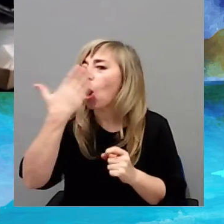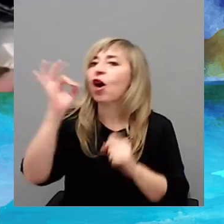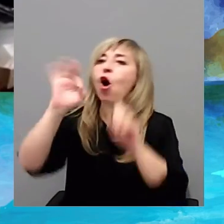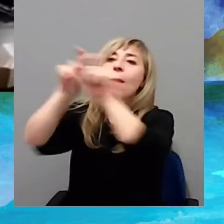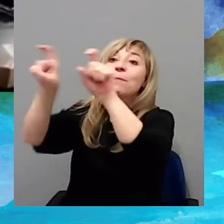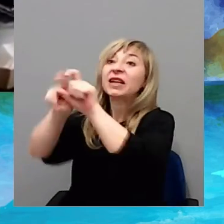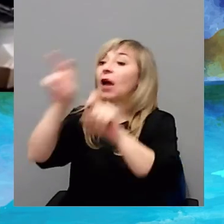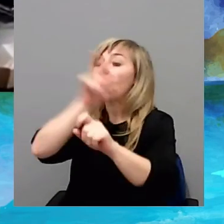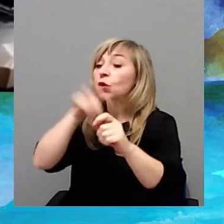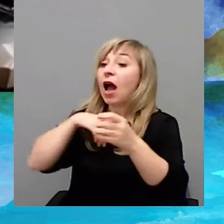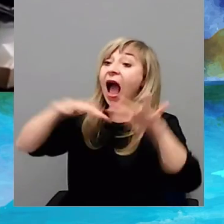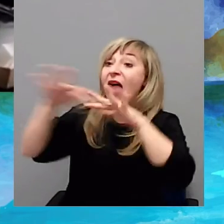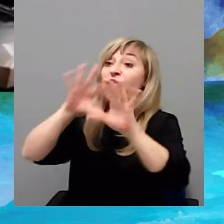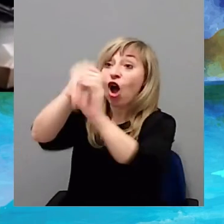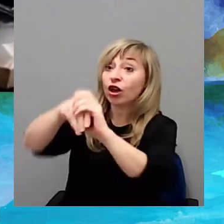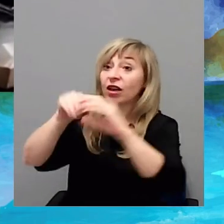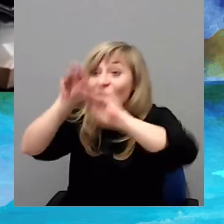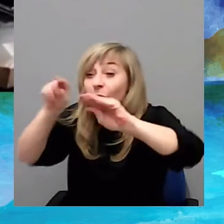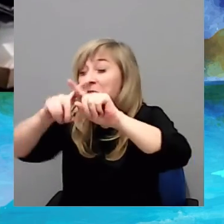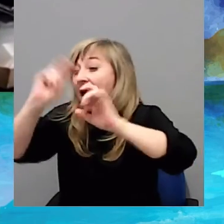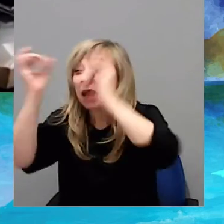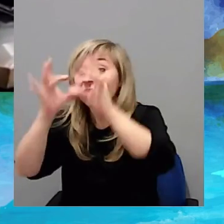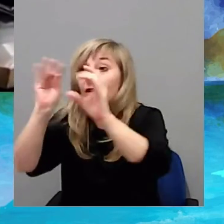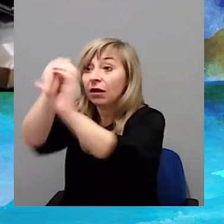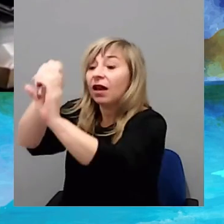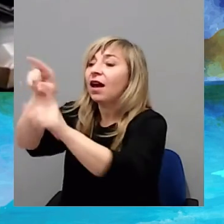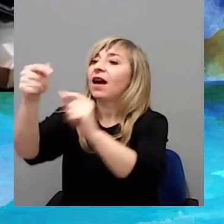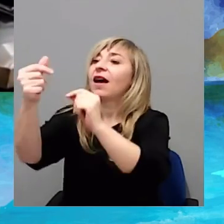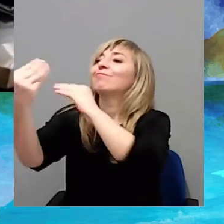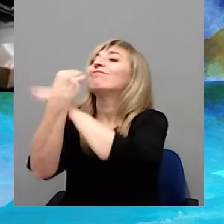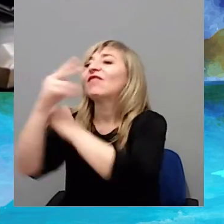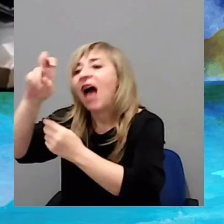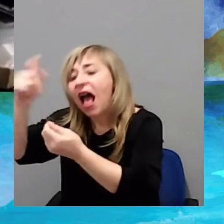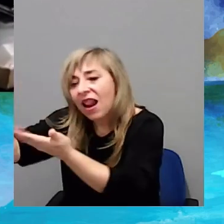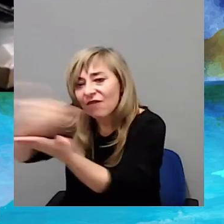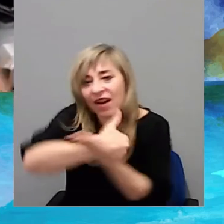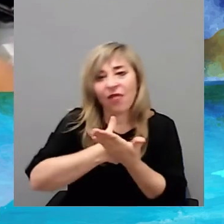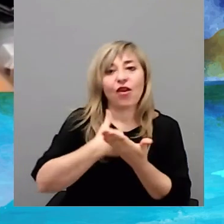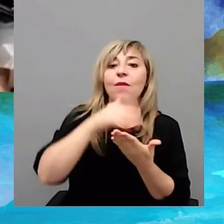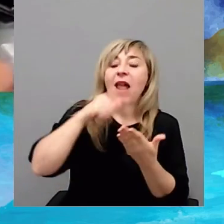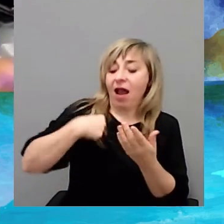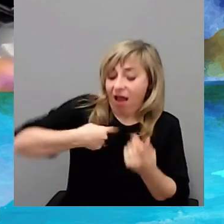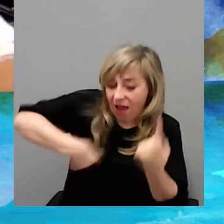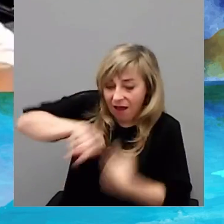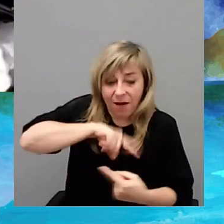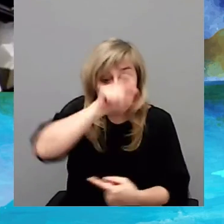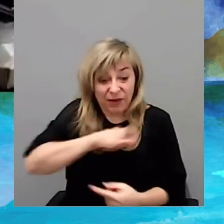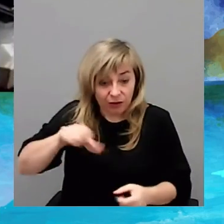So we do all of this work that I mentioned with companies and schools to receive